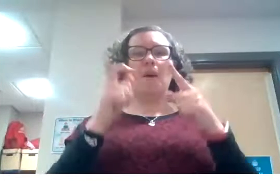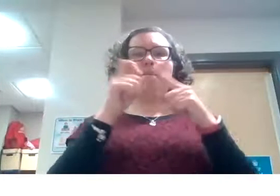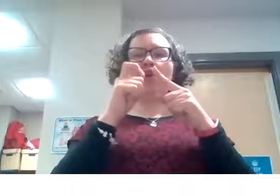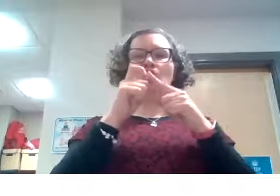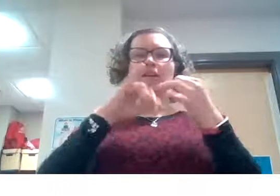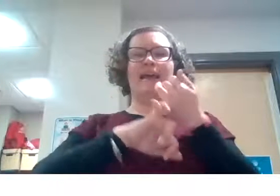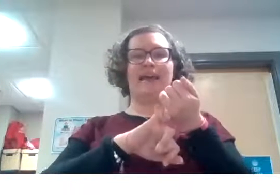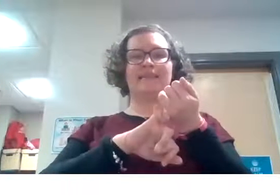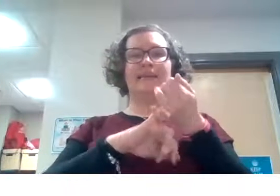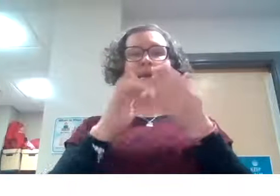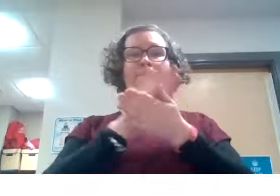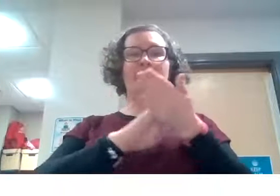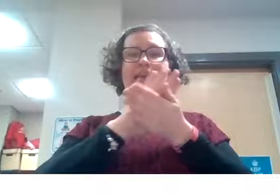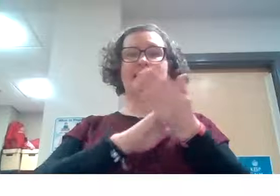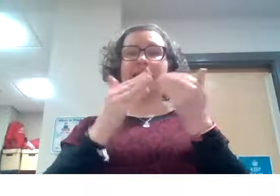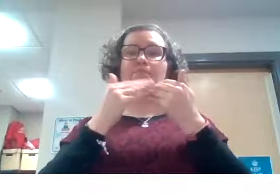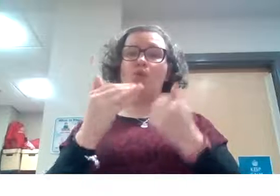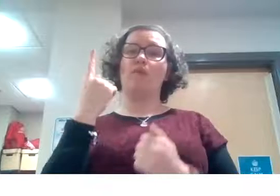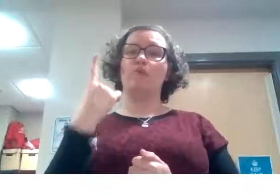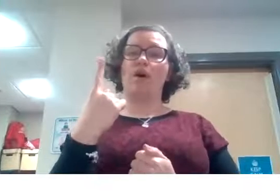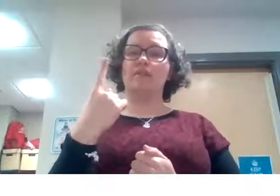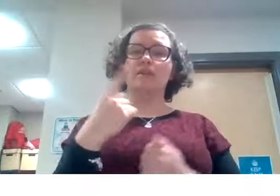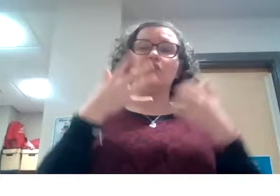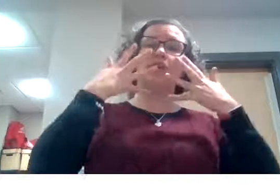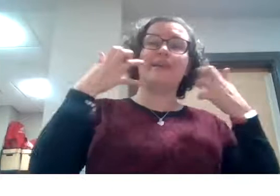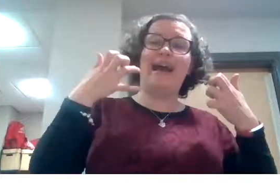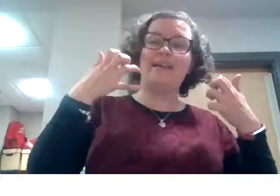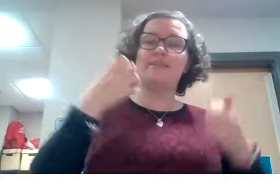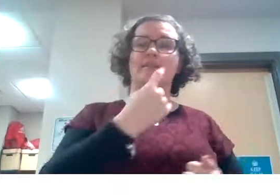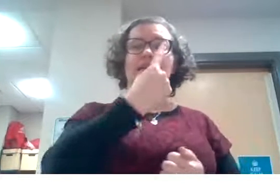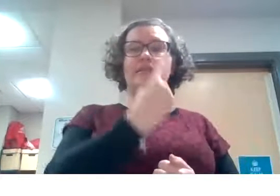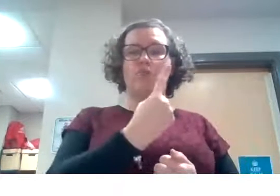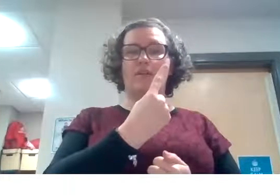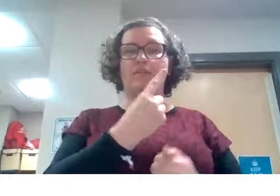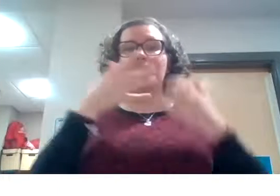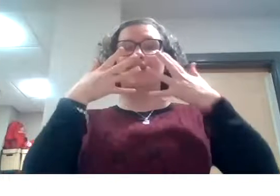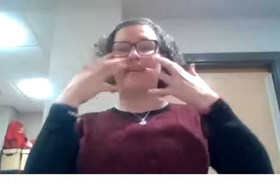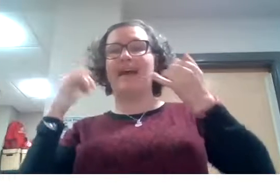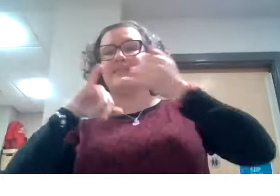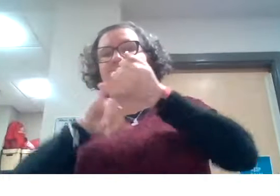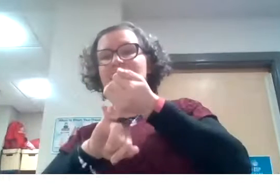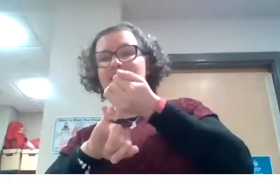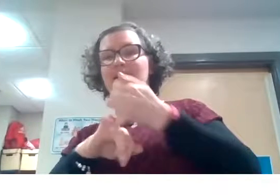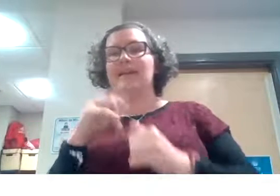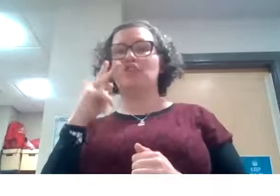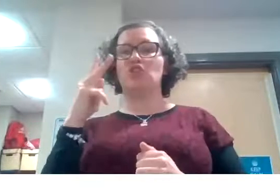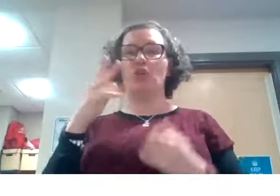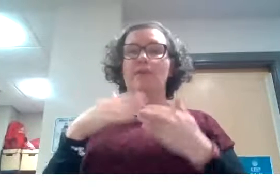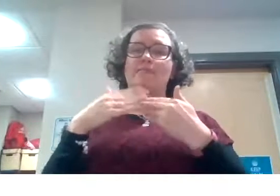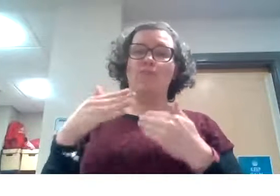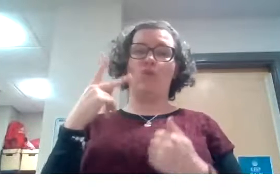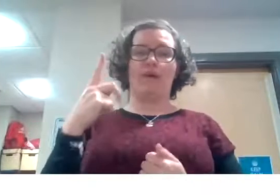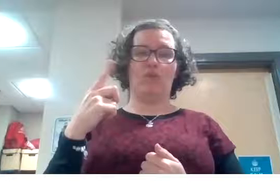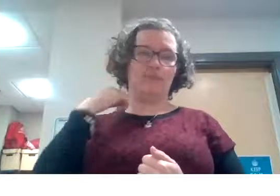things, plural S. It means there's more than one. So cat is one. Cats is